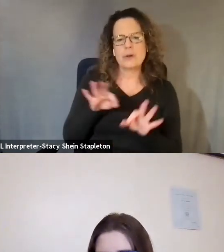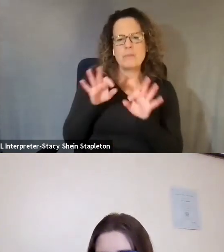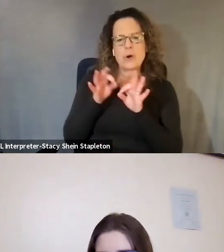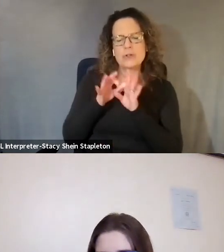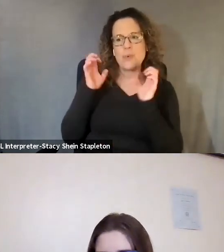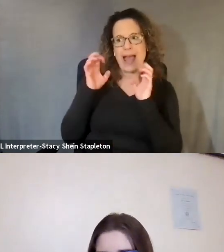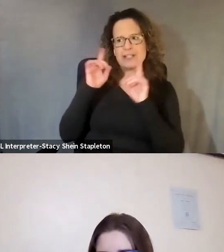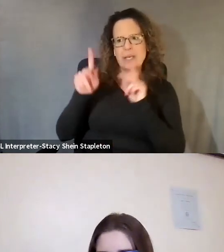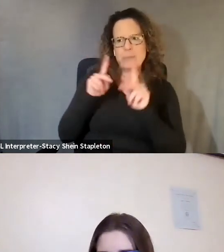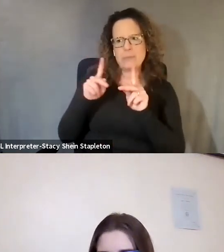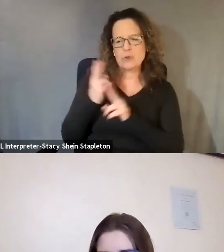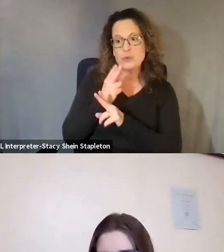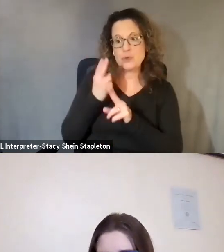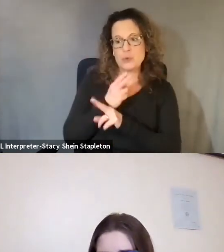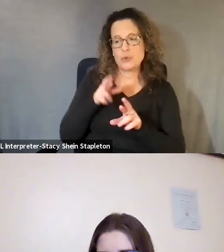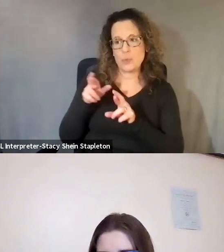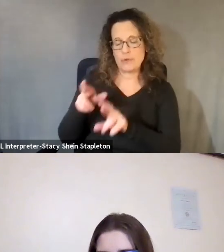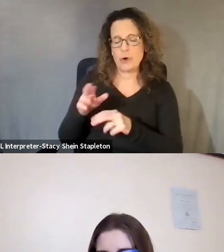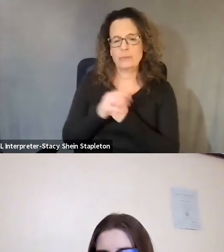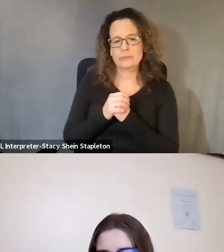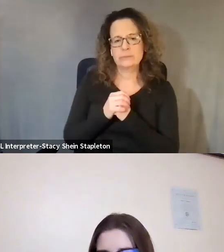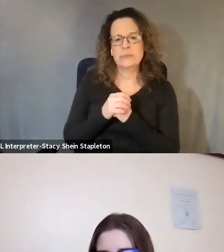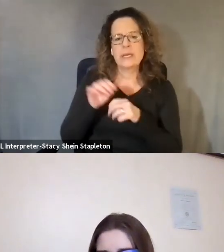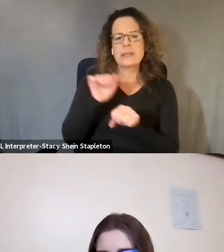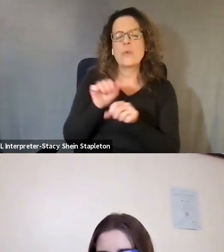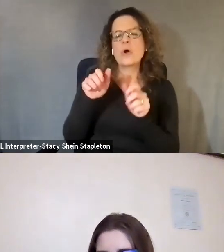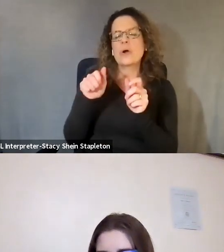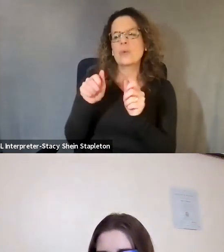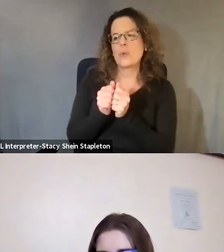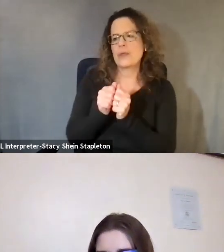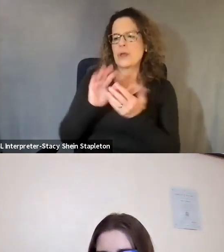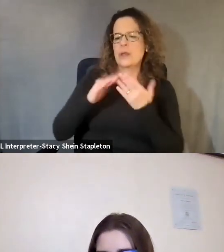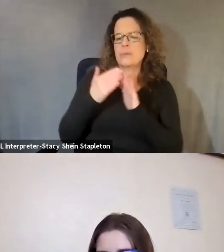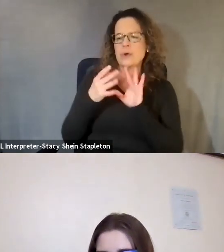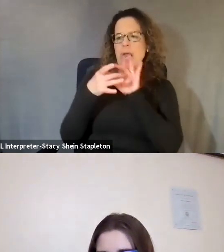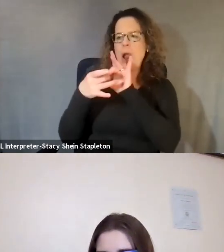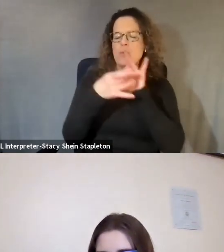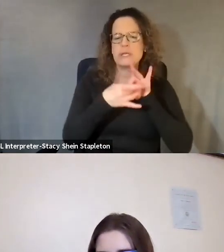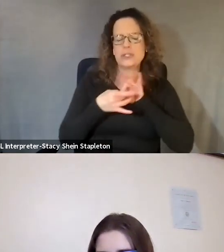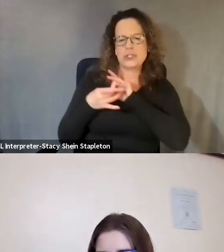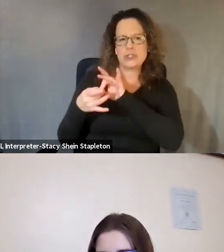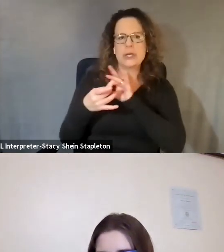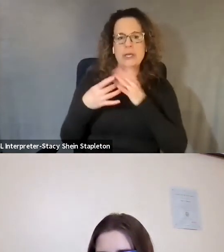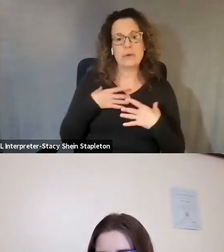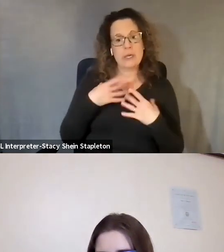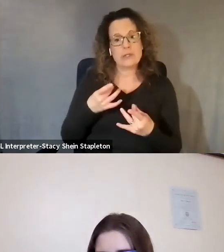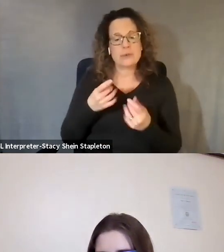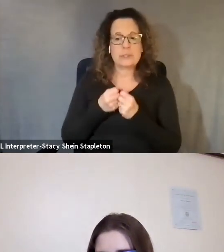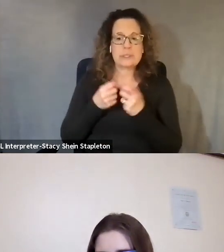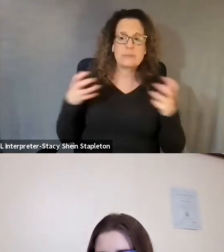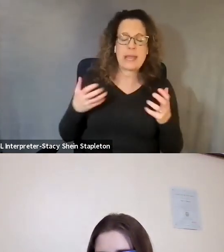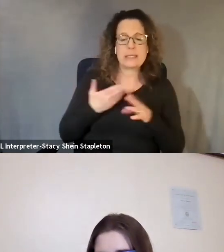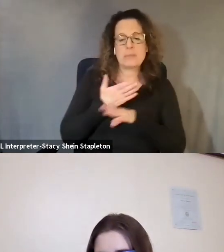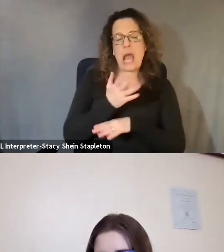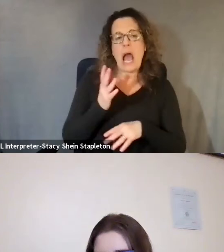the river can be used for. And they also work with community outreach. So if you are interested in expanding beyond